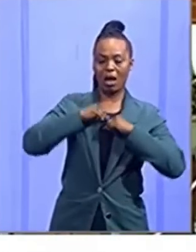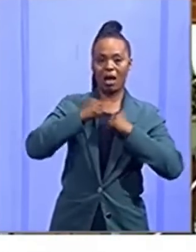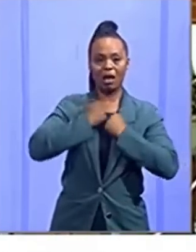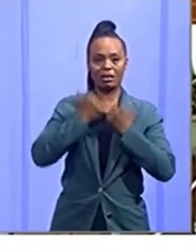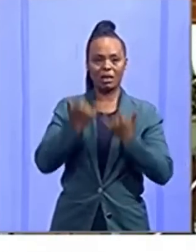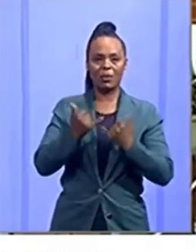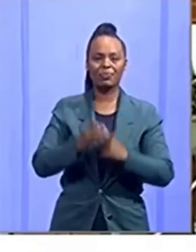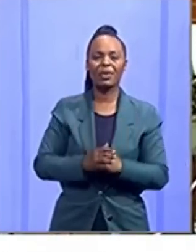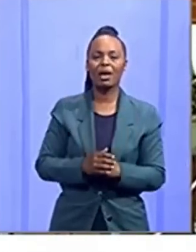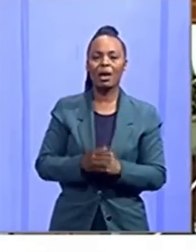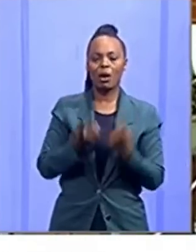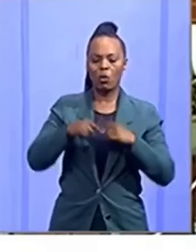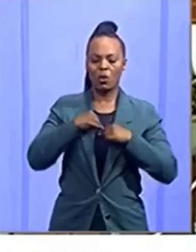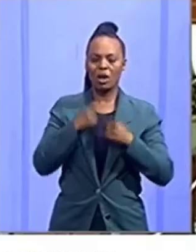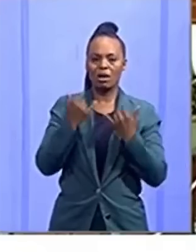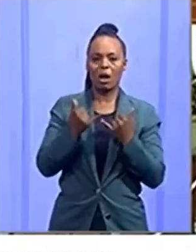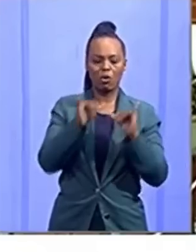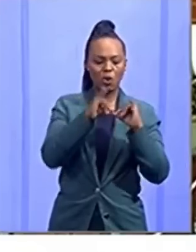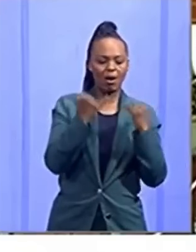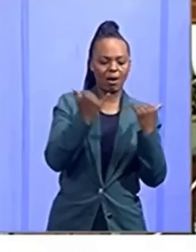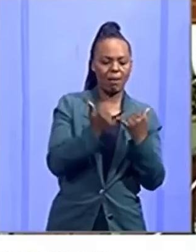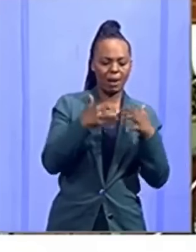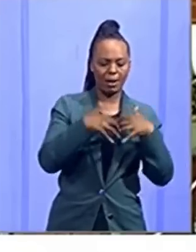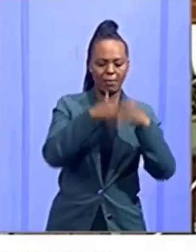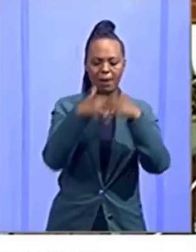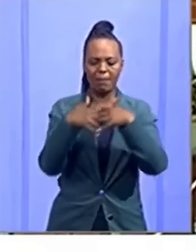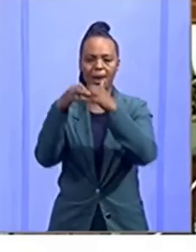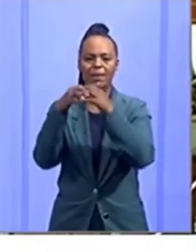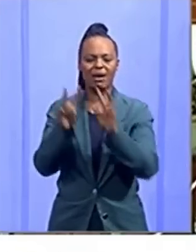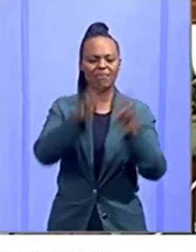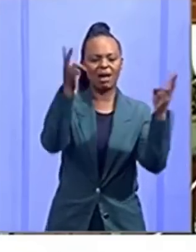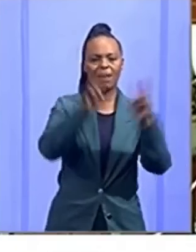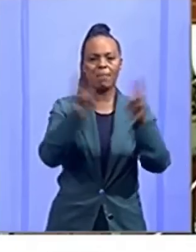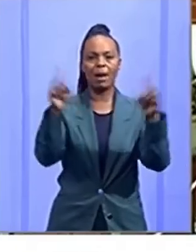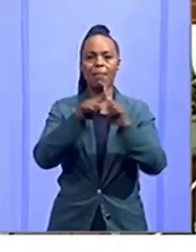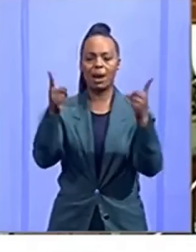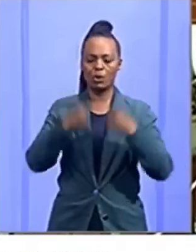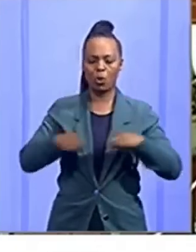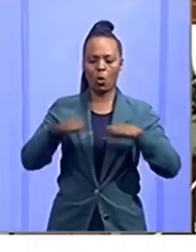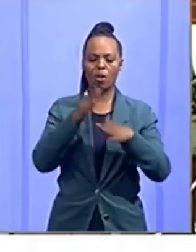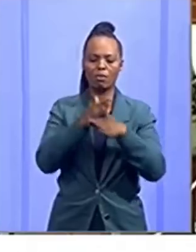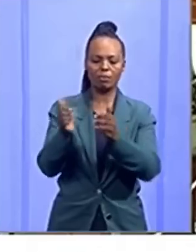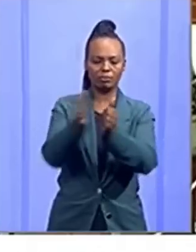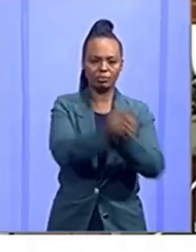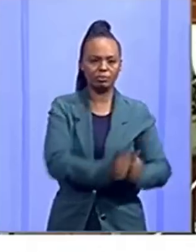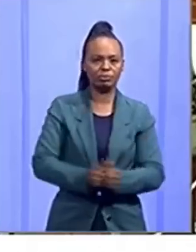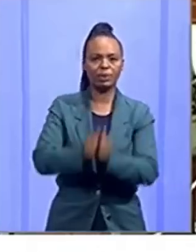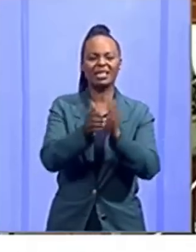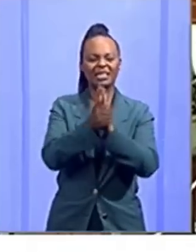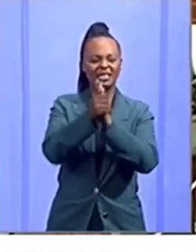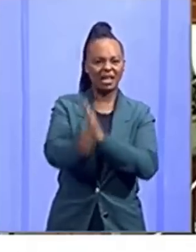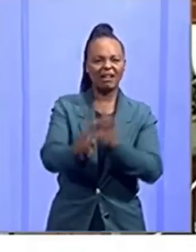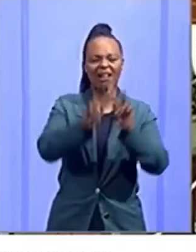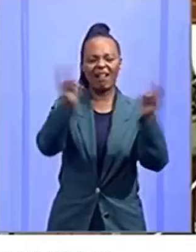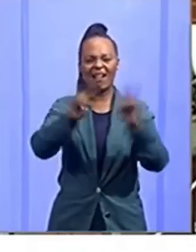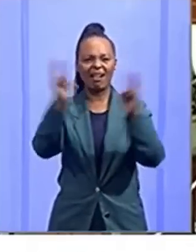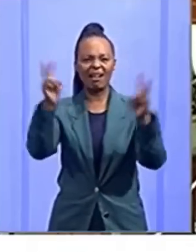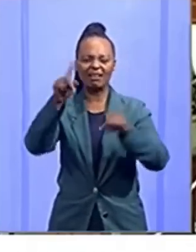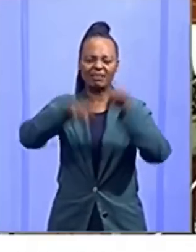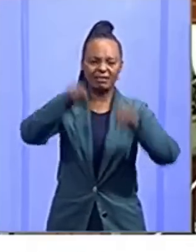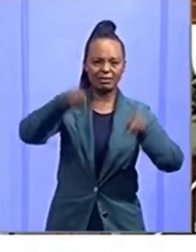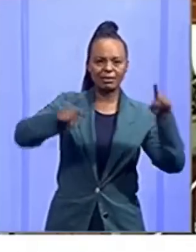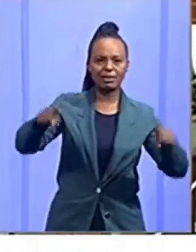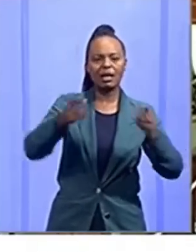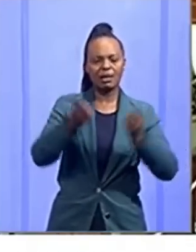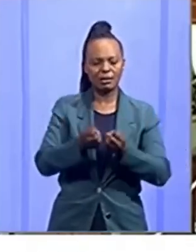re tipupile rena ka di company tša rena tša go fapafapana, re tlile le ka tsebo tša rena tša go fapafapana go tlo tliša tsebo